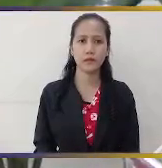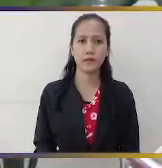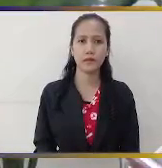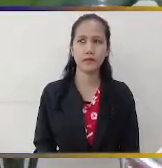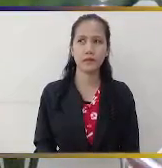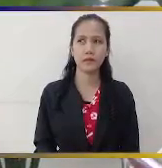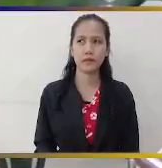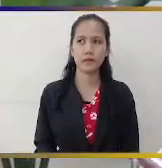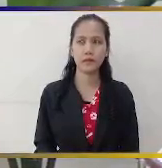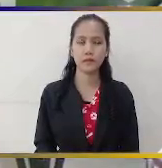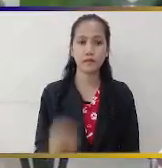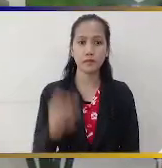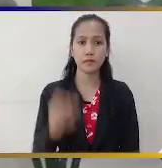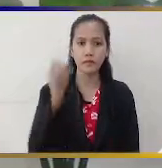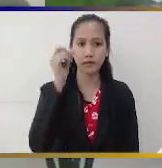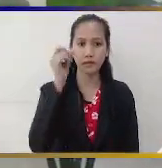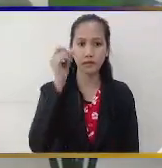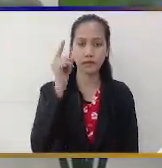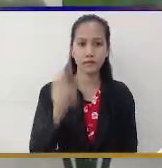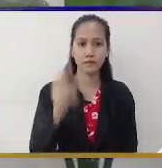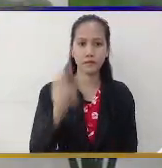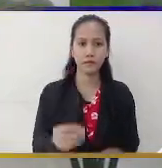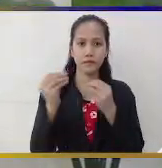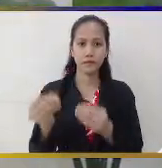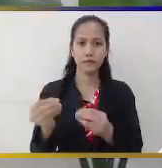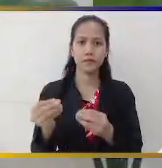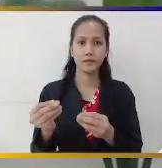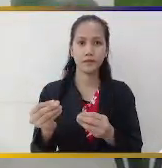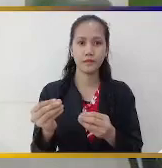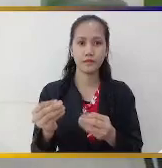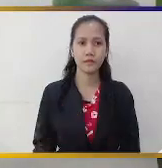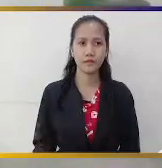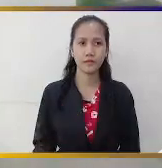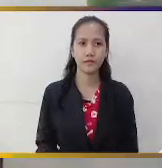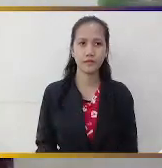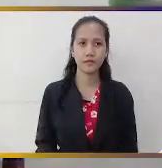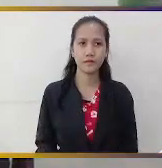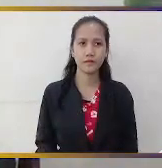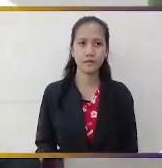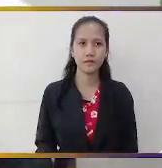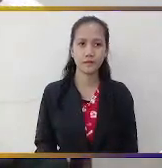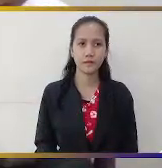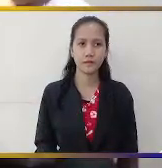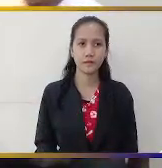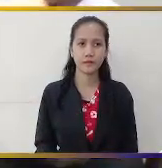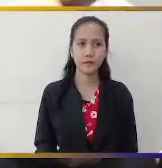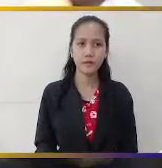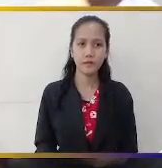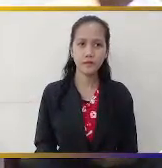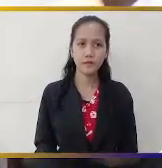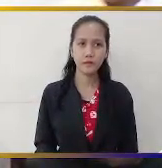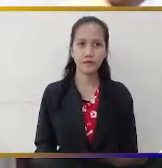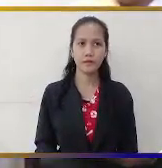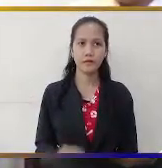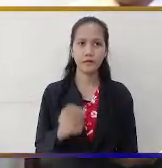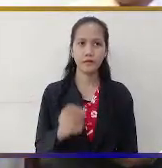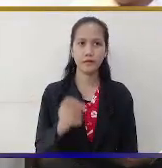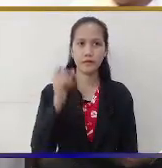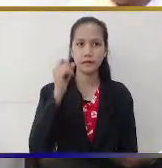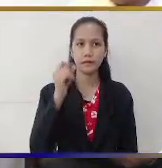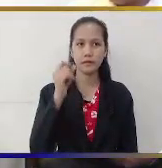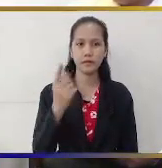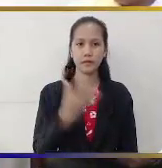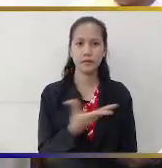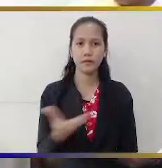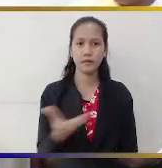lot of things, but giving, I'm passionate about it not because I want more money to be given to the church, because I want you to